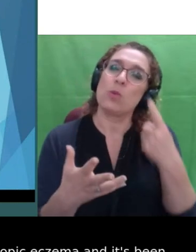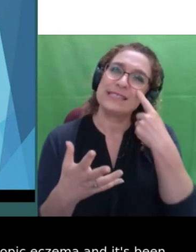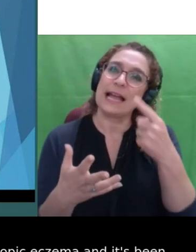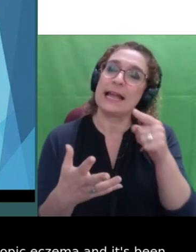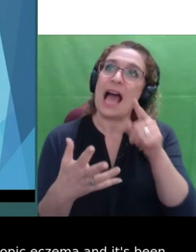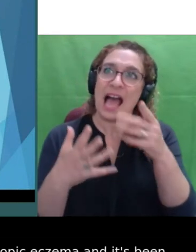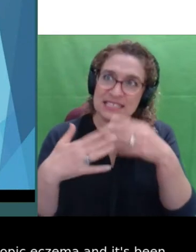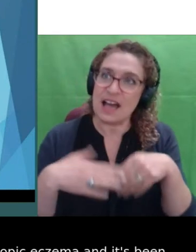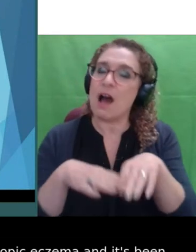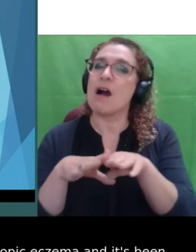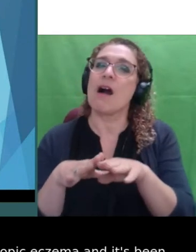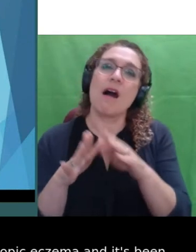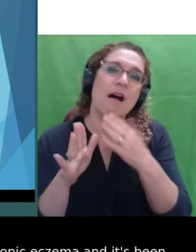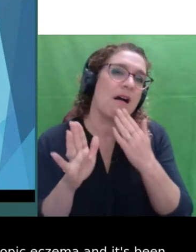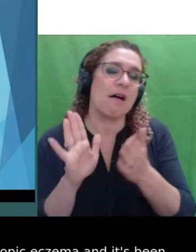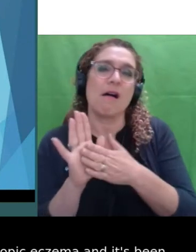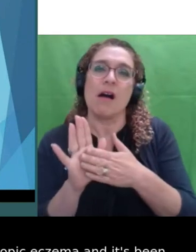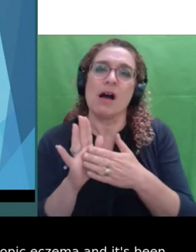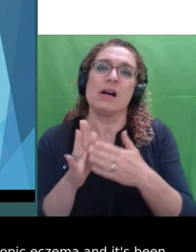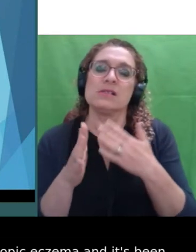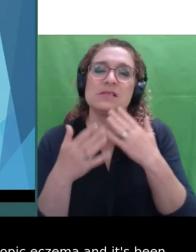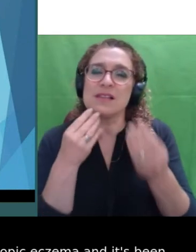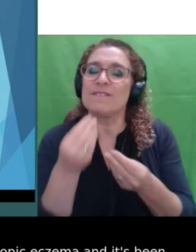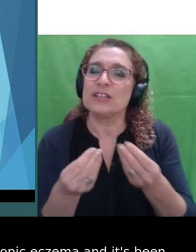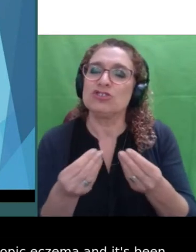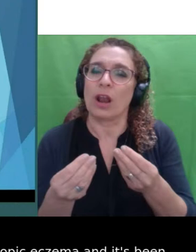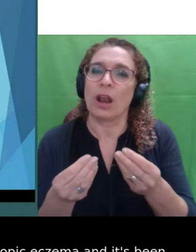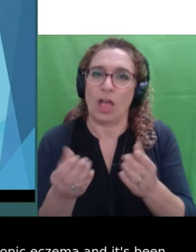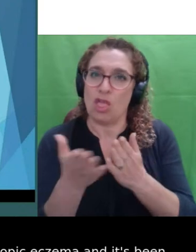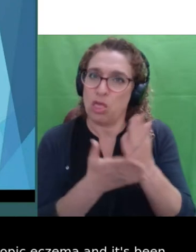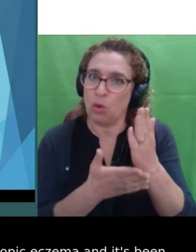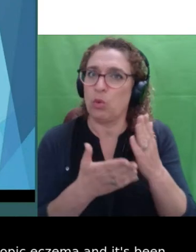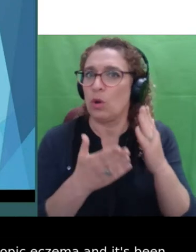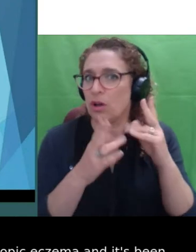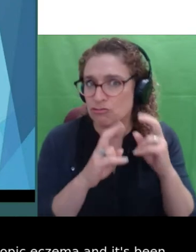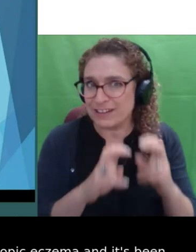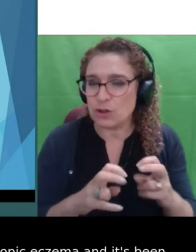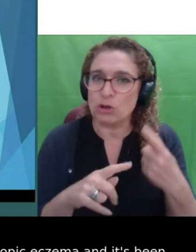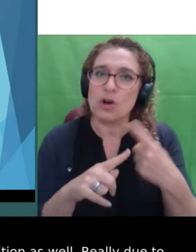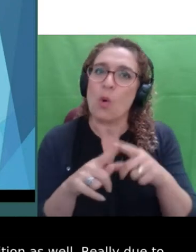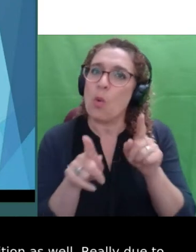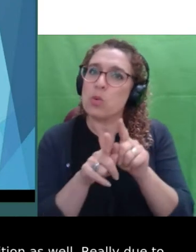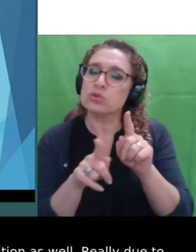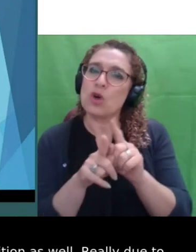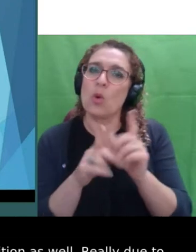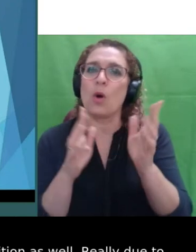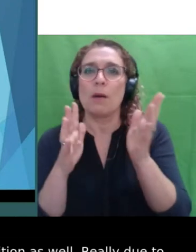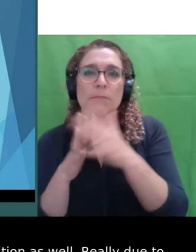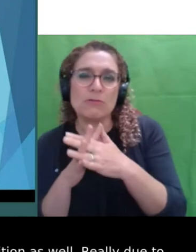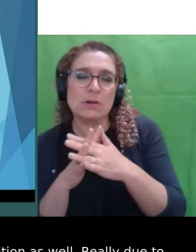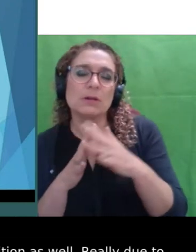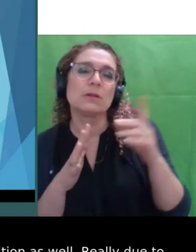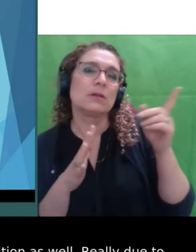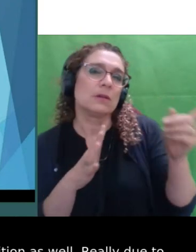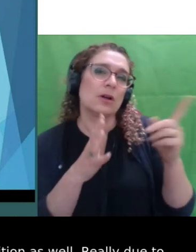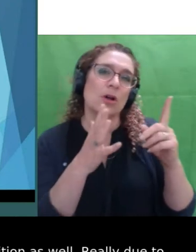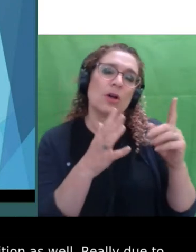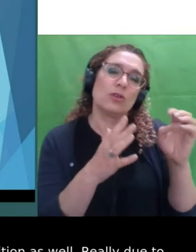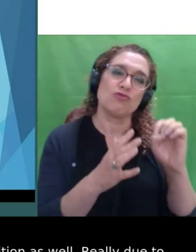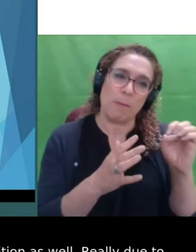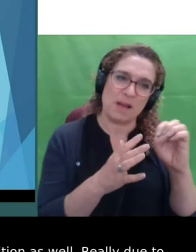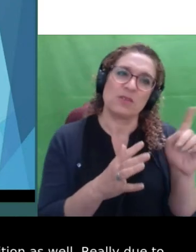well really due through the wealth of research and the fact in the states and in europe it tends to refer to as atopic